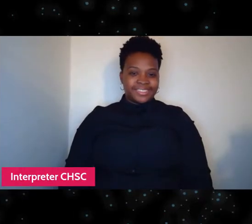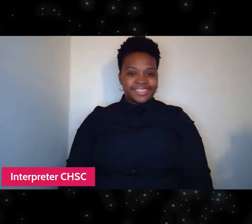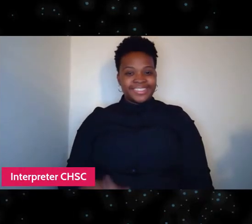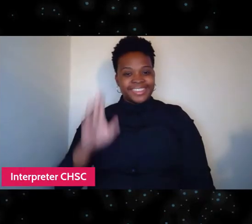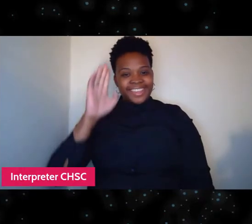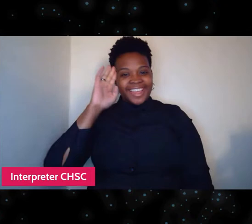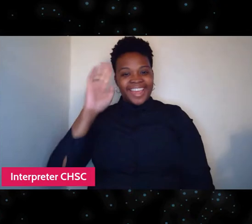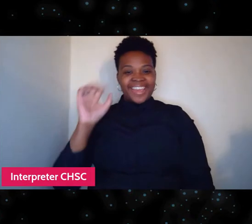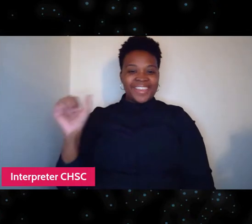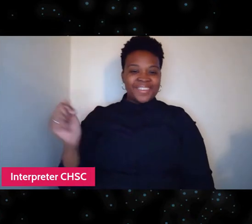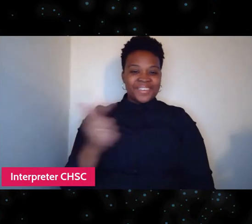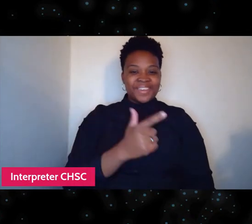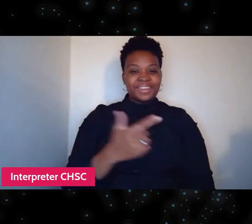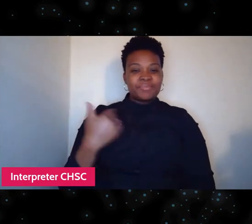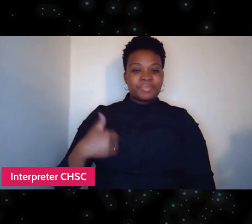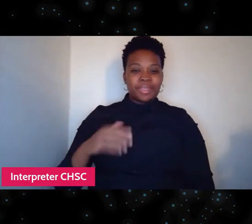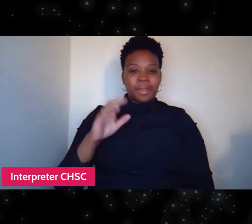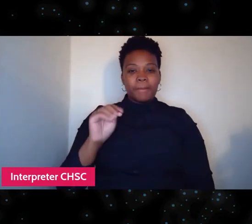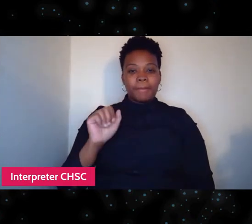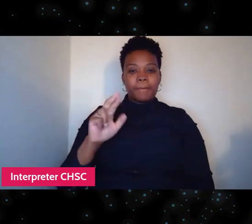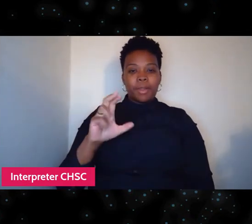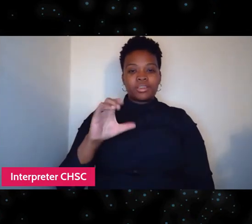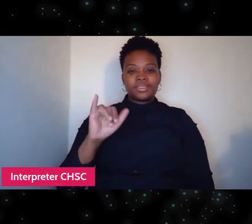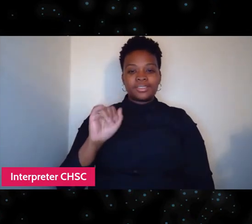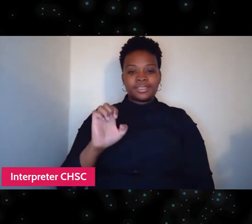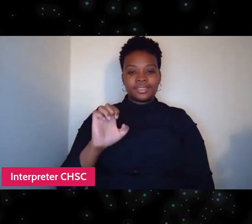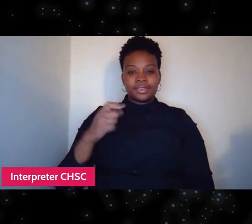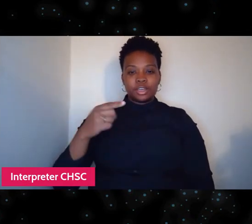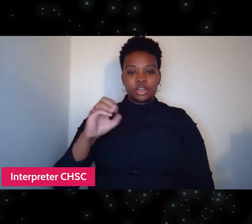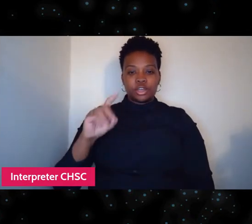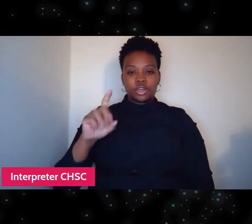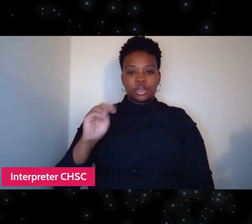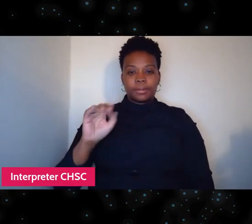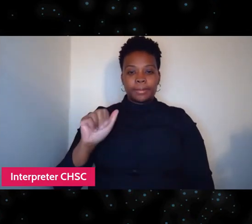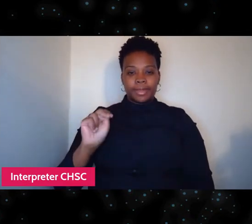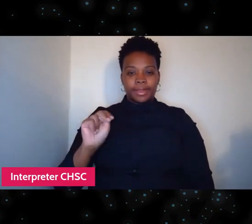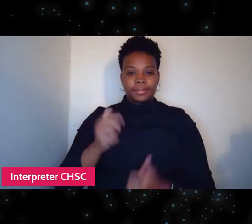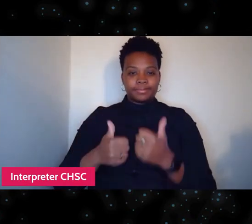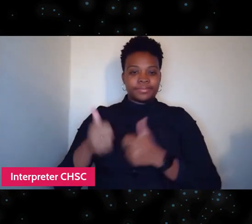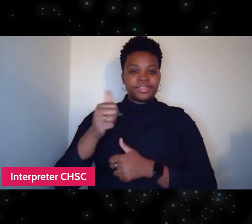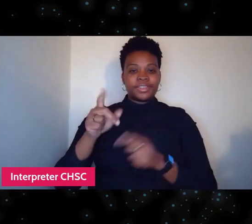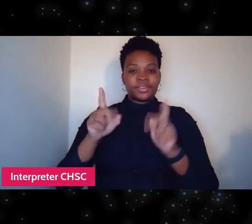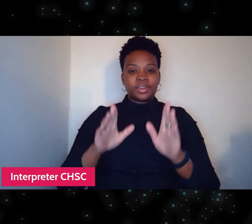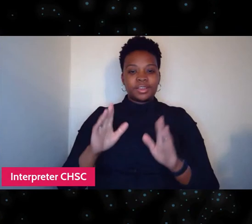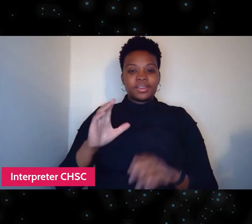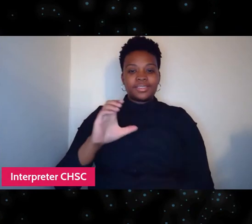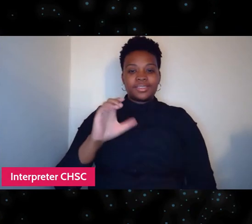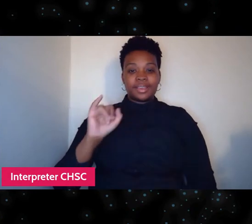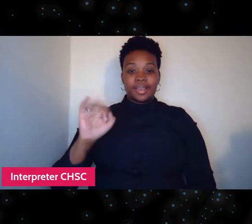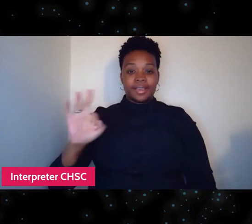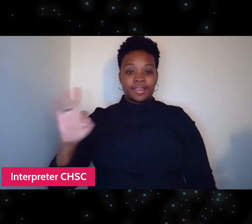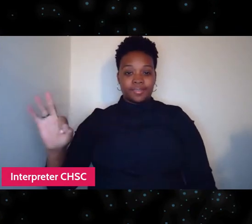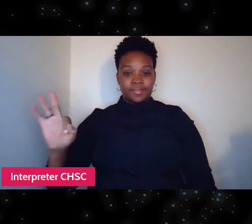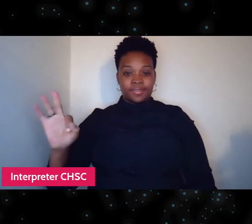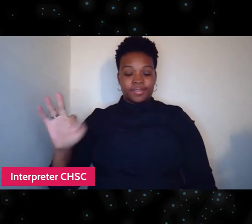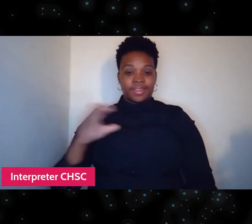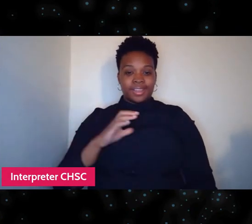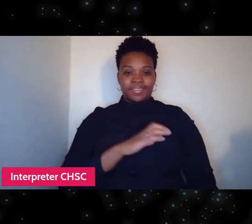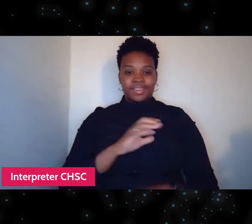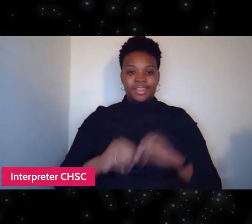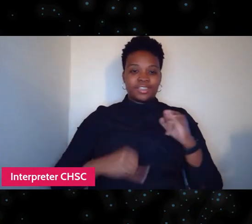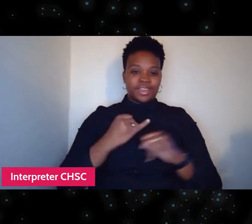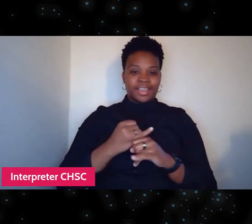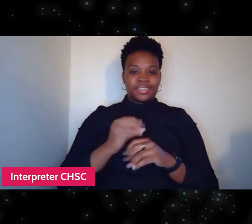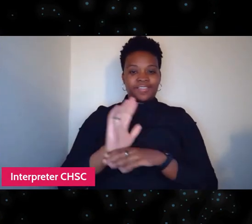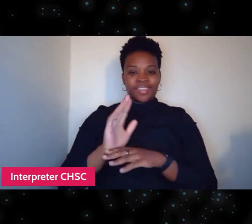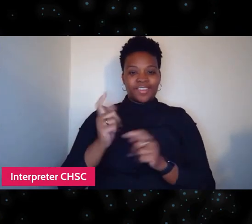Hello, everyone. I'm Marcie Goodman, the Executive Director of the Cleveland International Film Festival, and I get to welcome you to